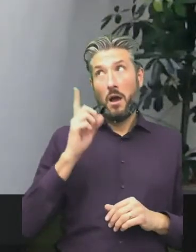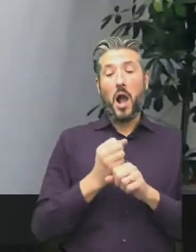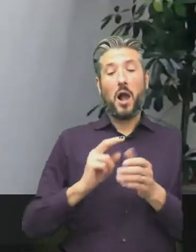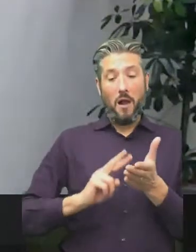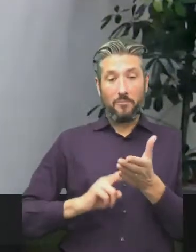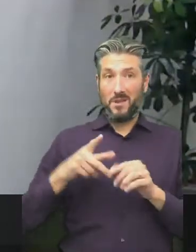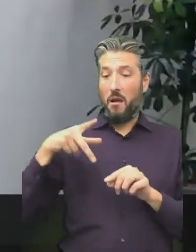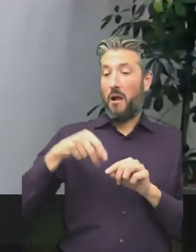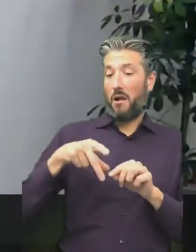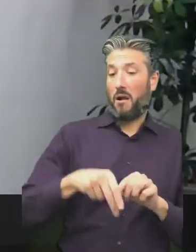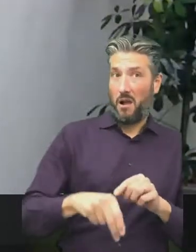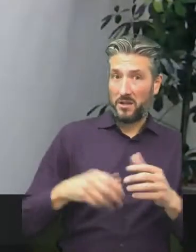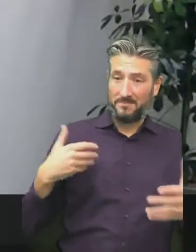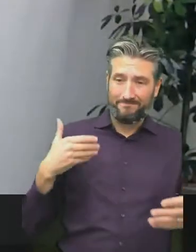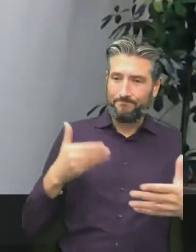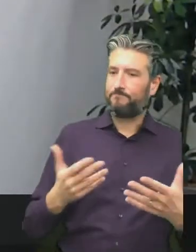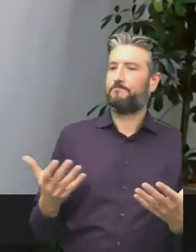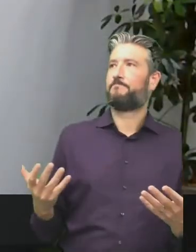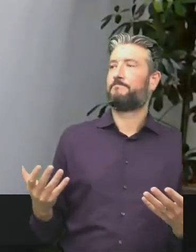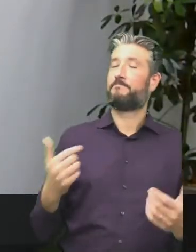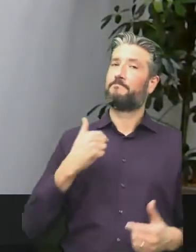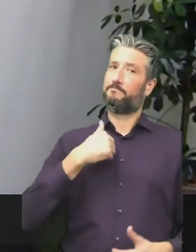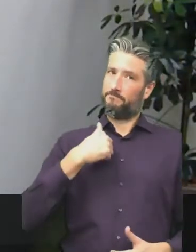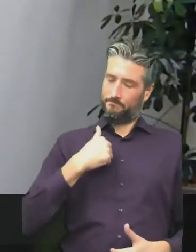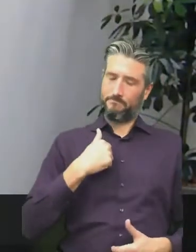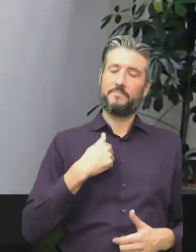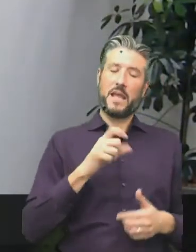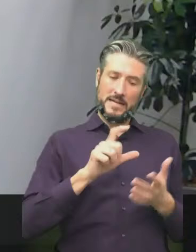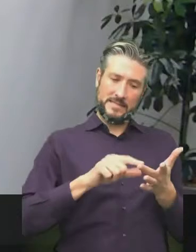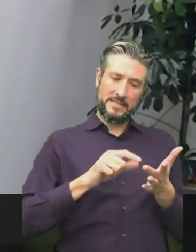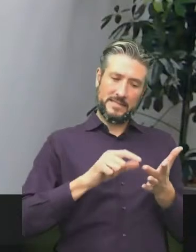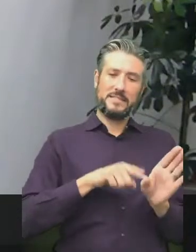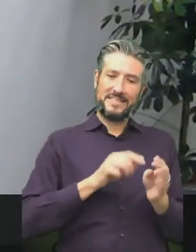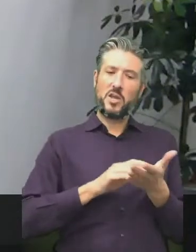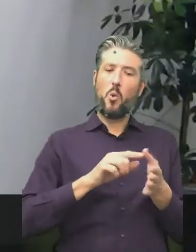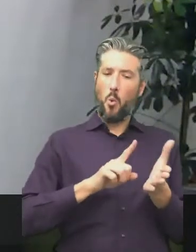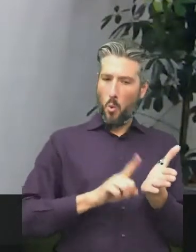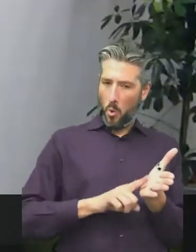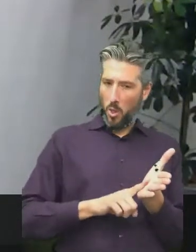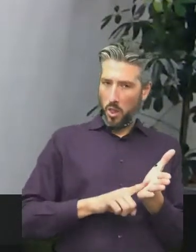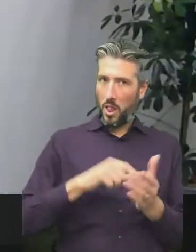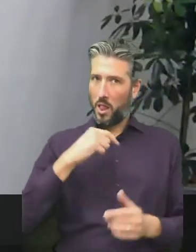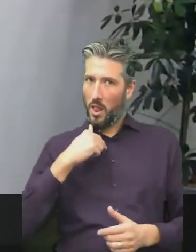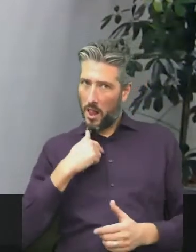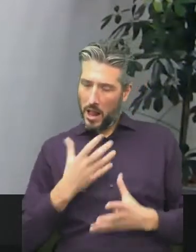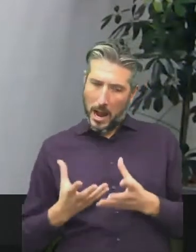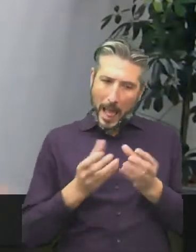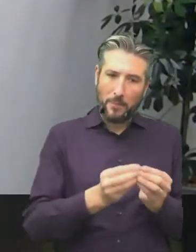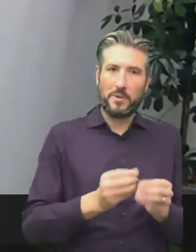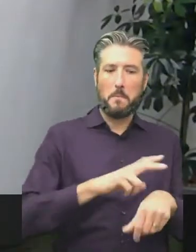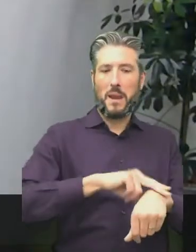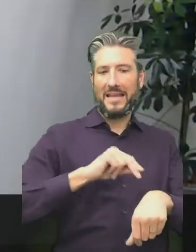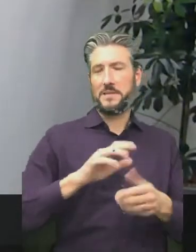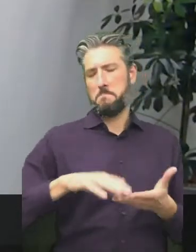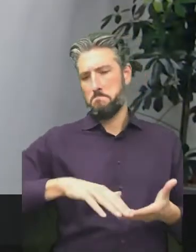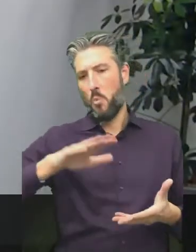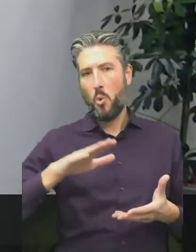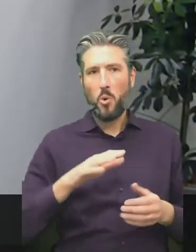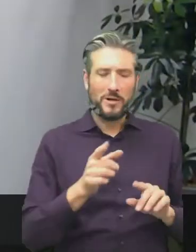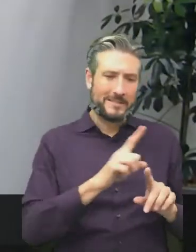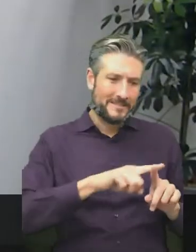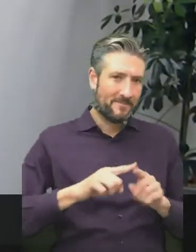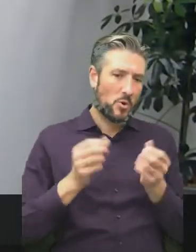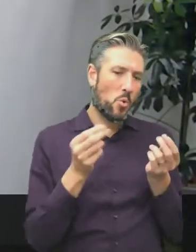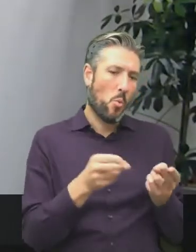Hall have been investing money to give the Met Police additional tools. So they've got tools now to mark residents' property, which means